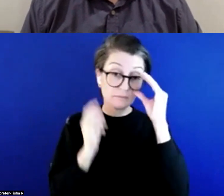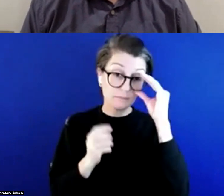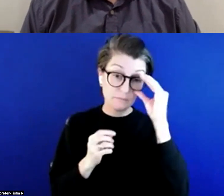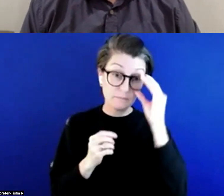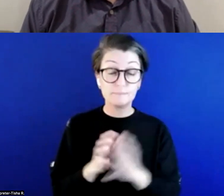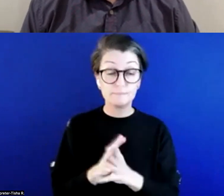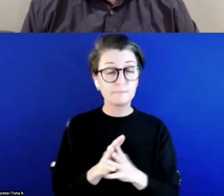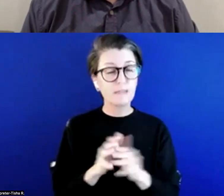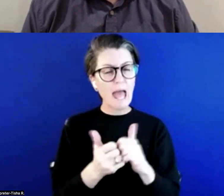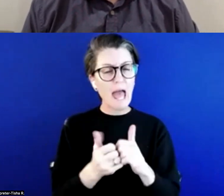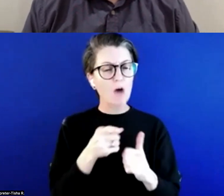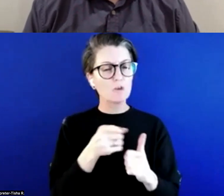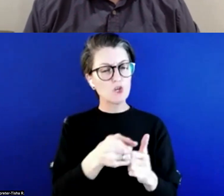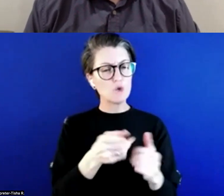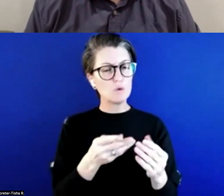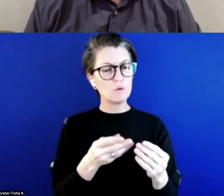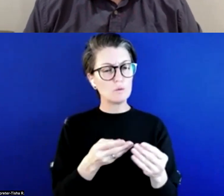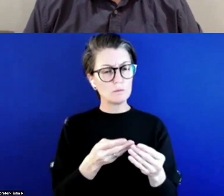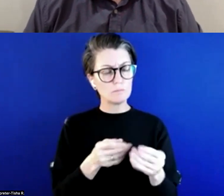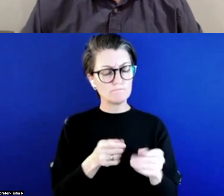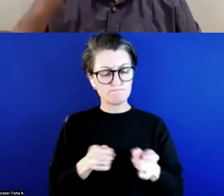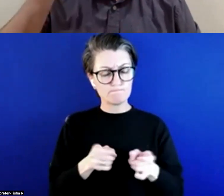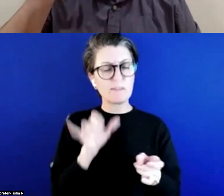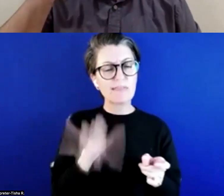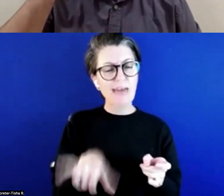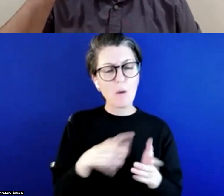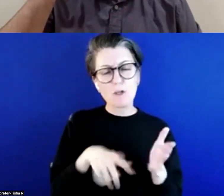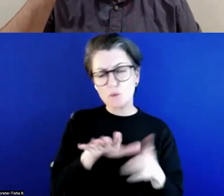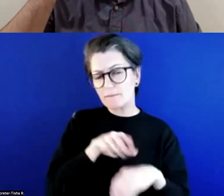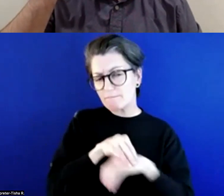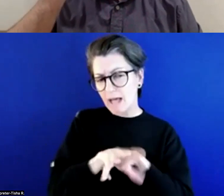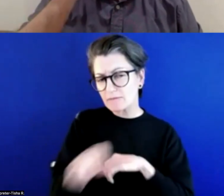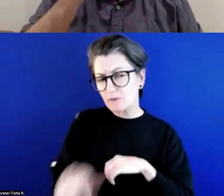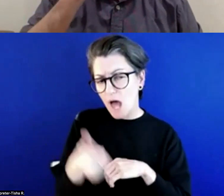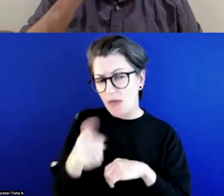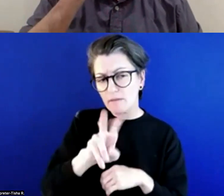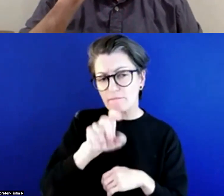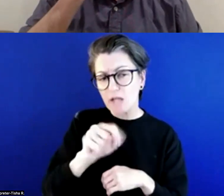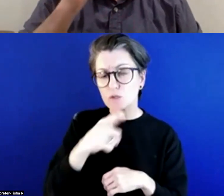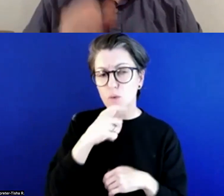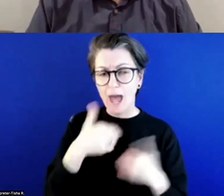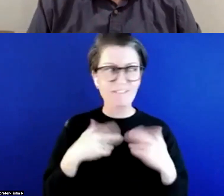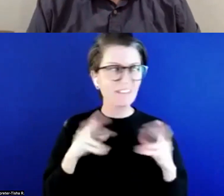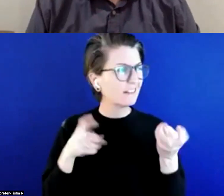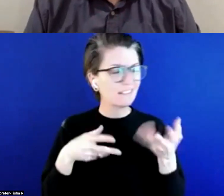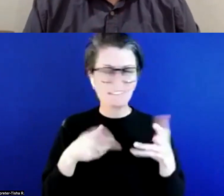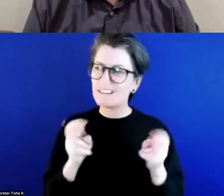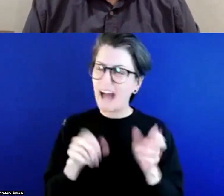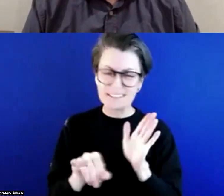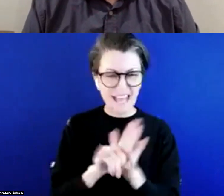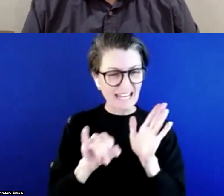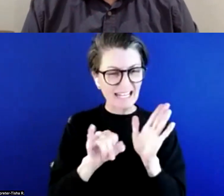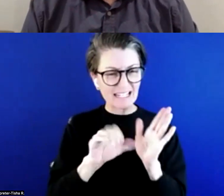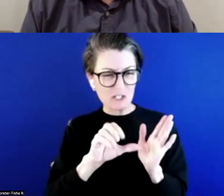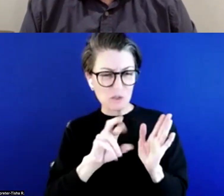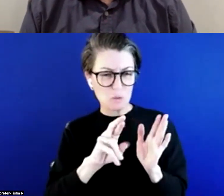veterans that have had that really difficult transition and that kind of, I don't want to say identity crisis, but it's the closest thing that I can really describe